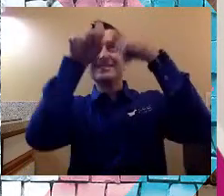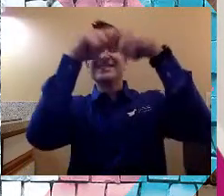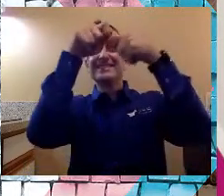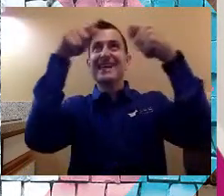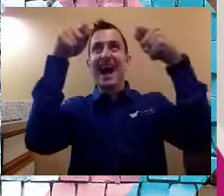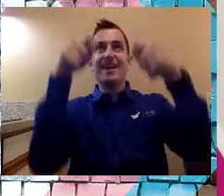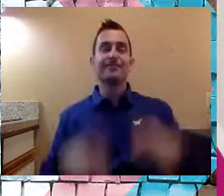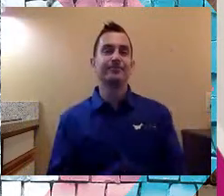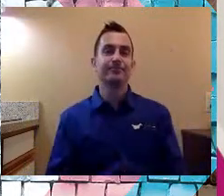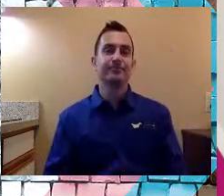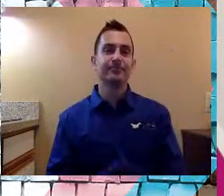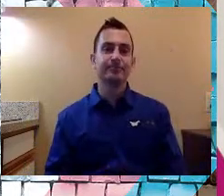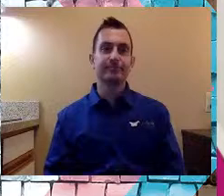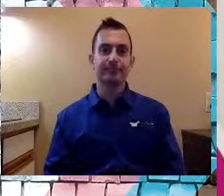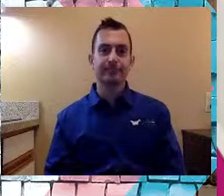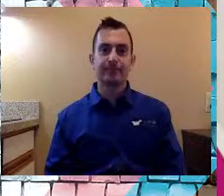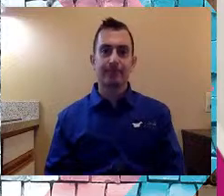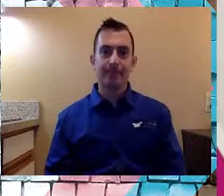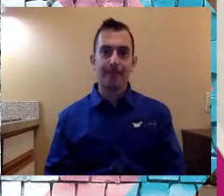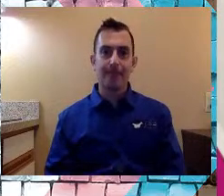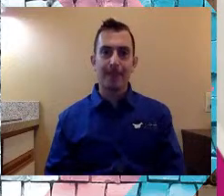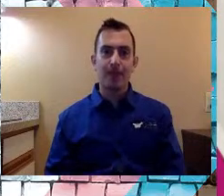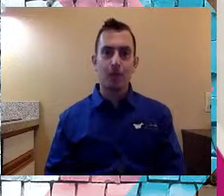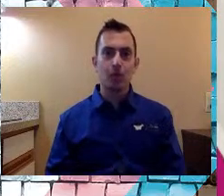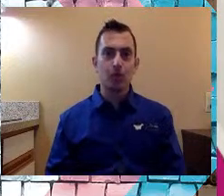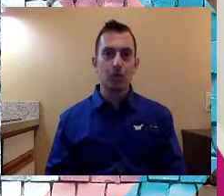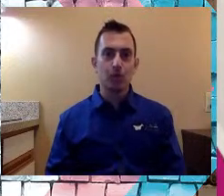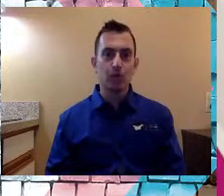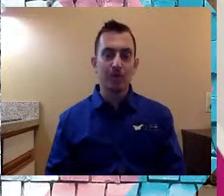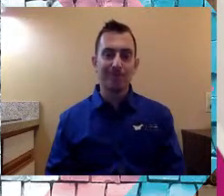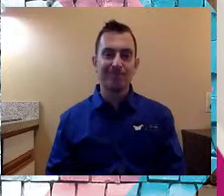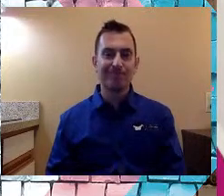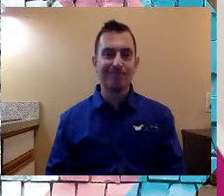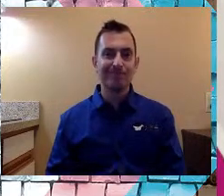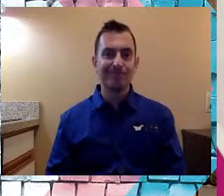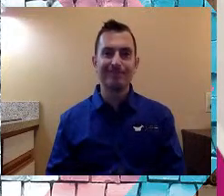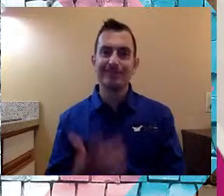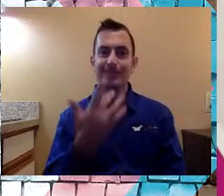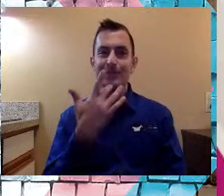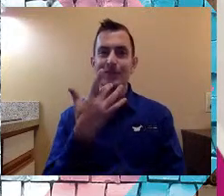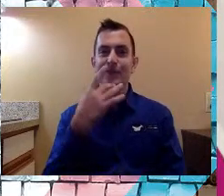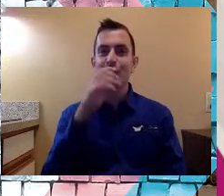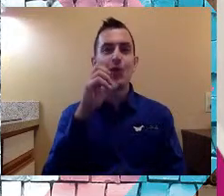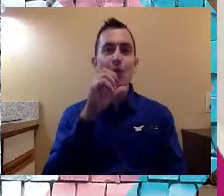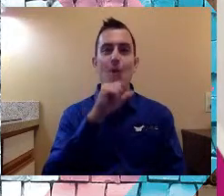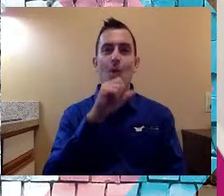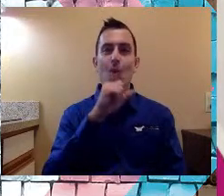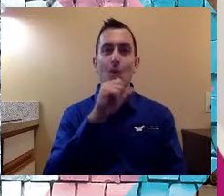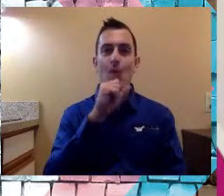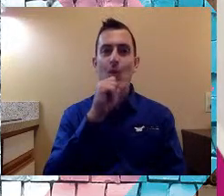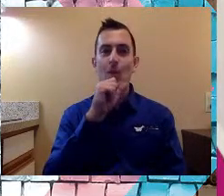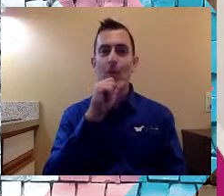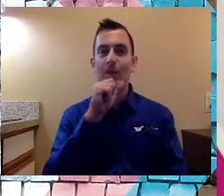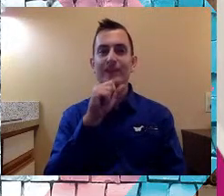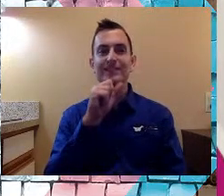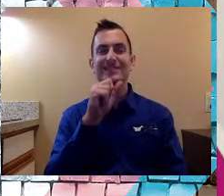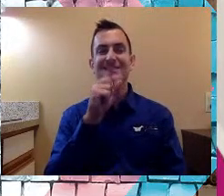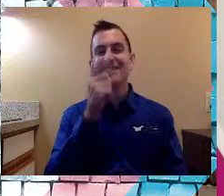got. And I think I want the orange one to be a little shorter. So I'm going to tie it closer.